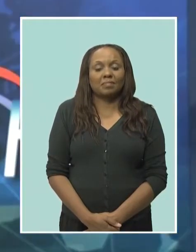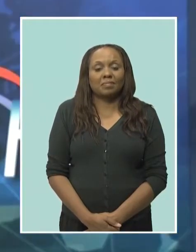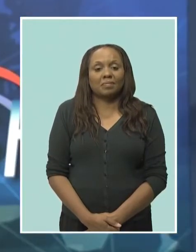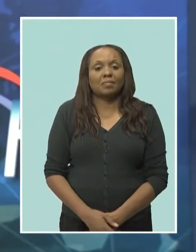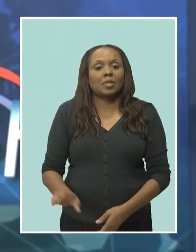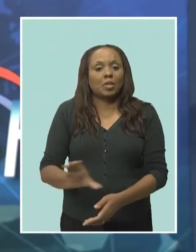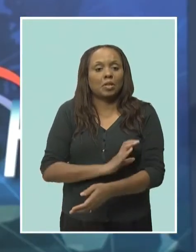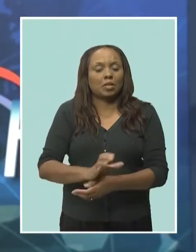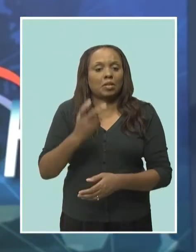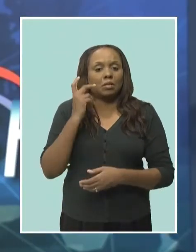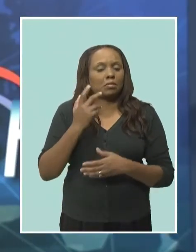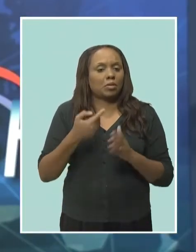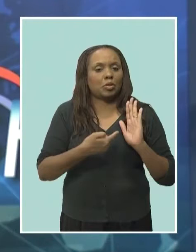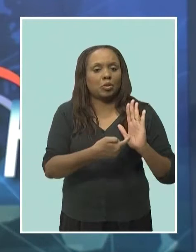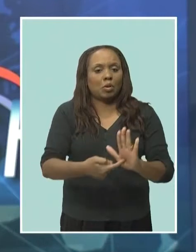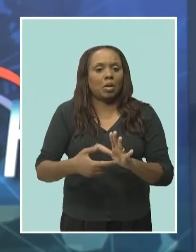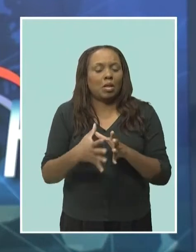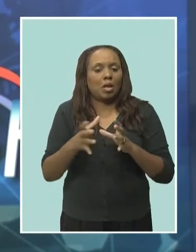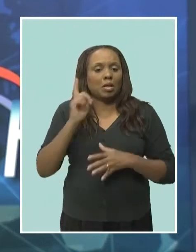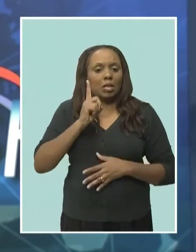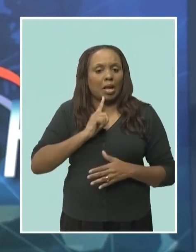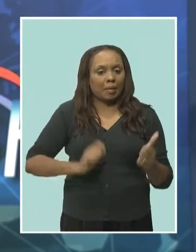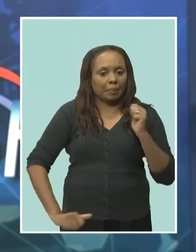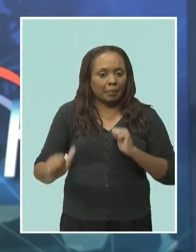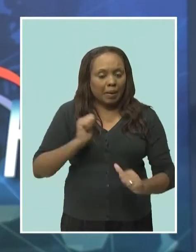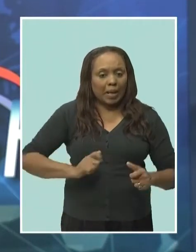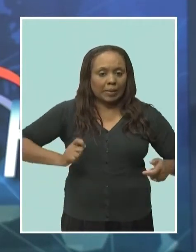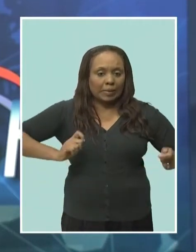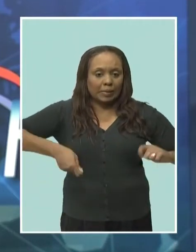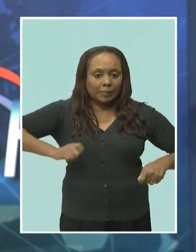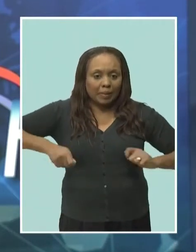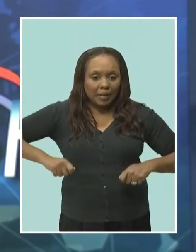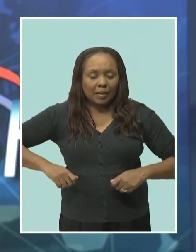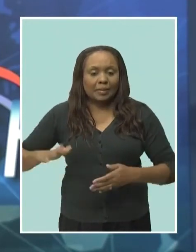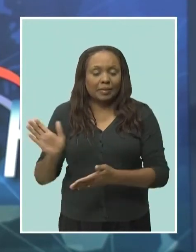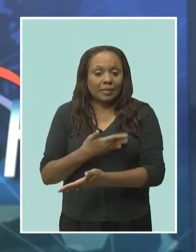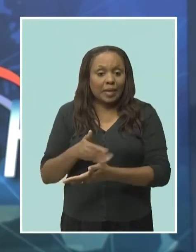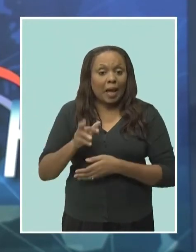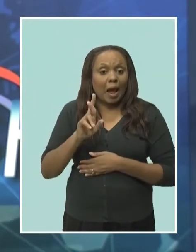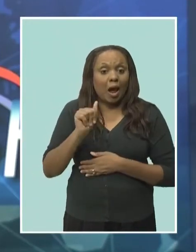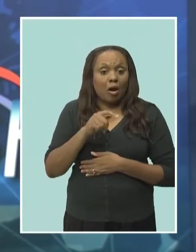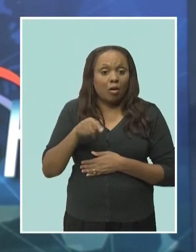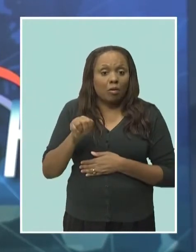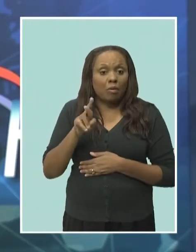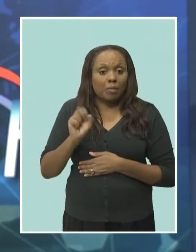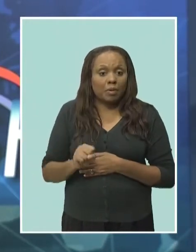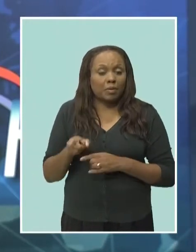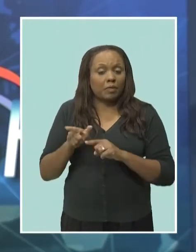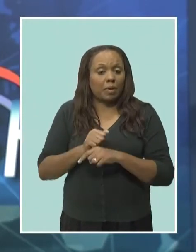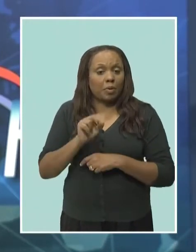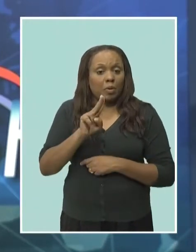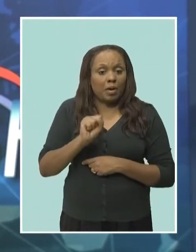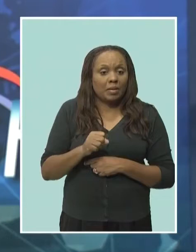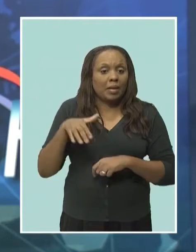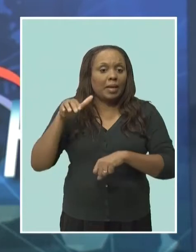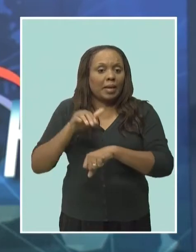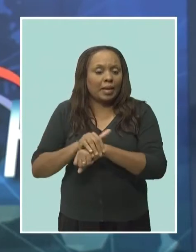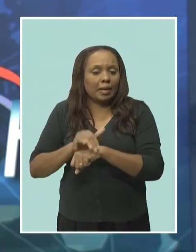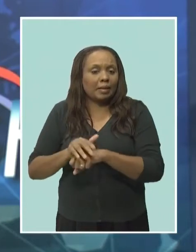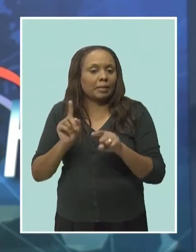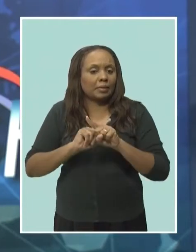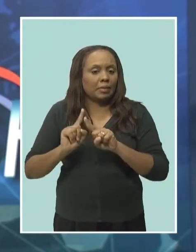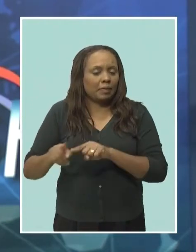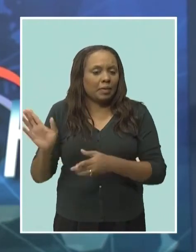The concert saw a number of deaf performances on steel pans, singing, and rappers from the US and England doing a